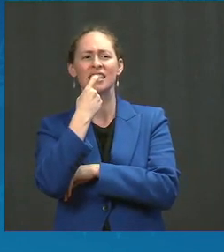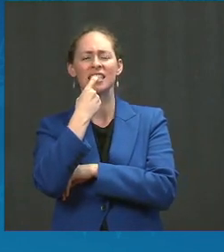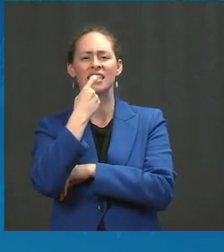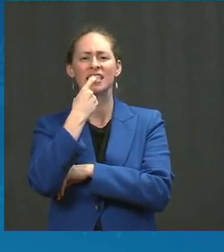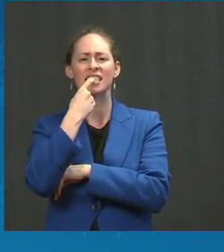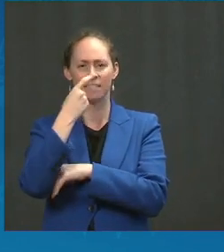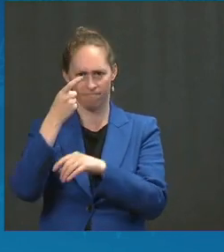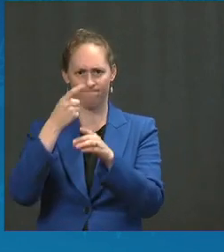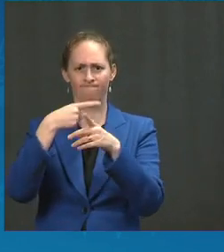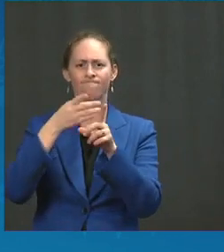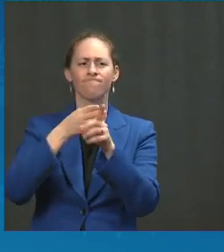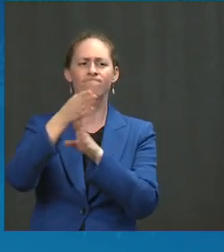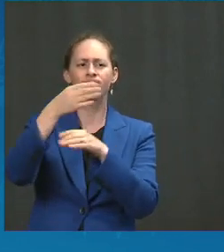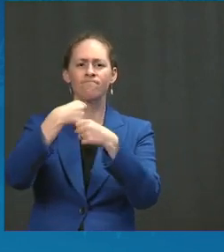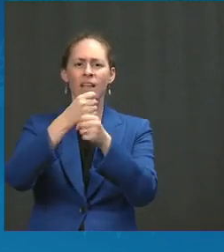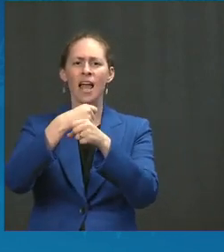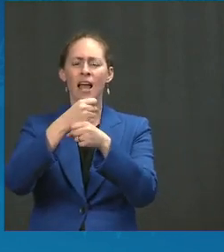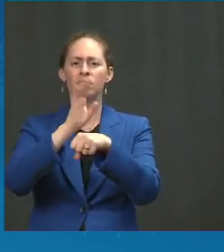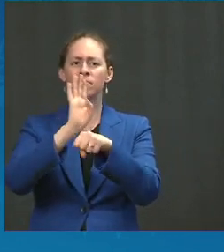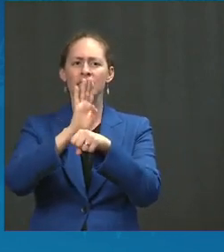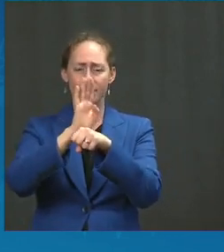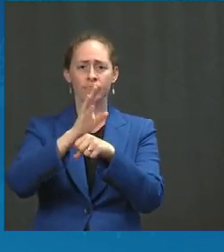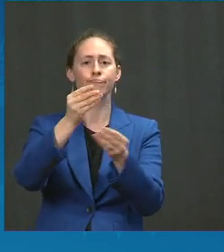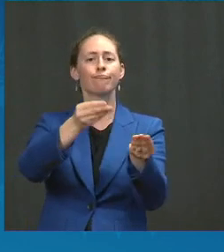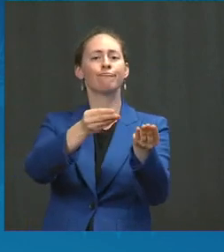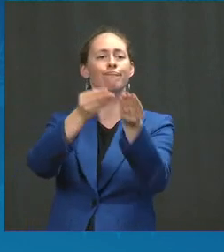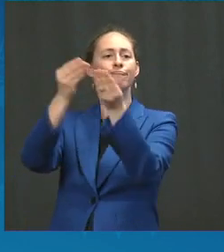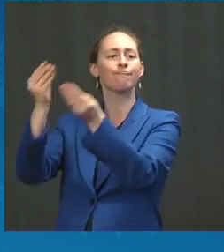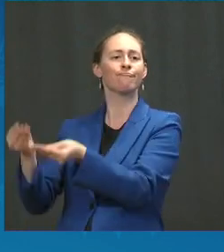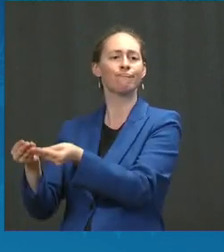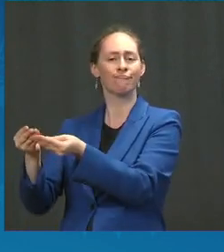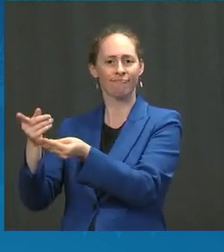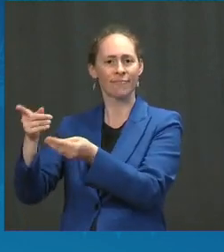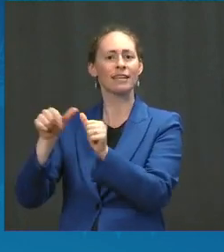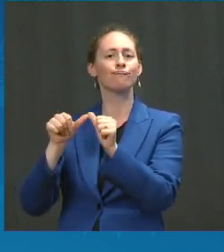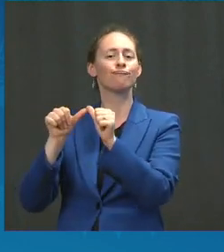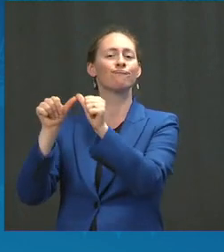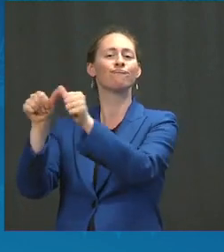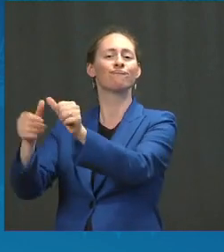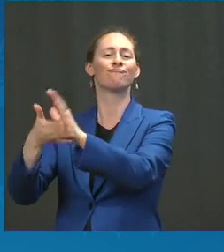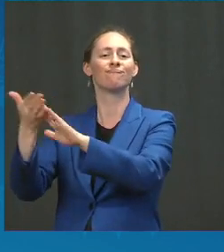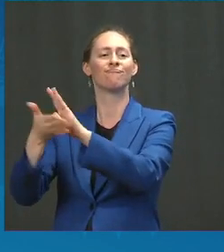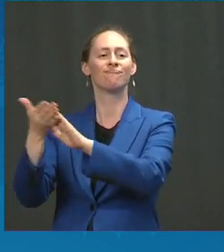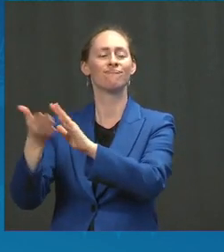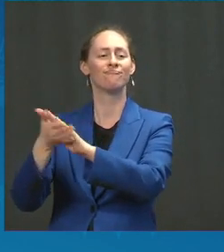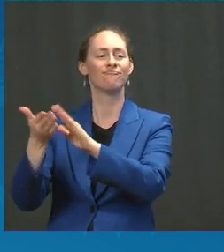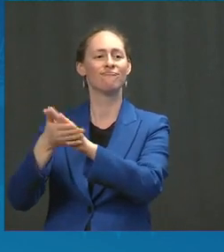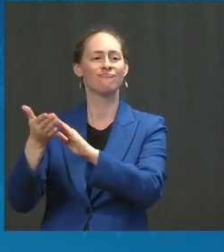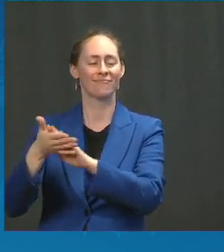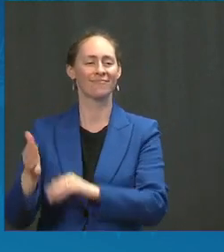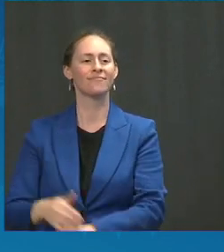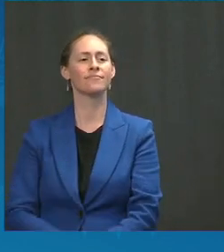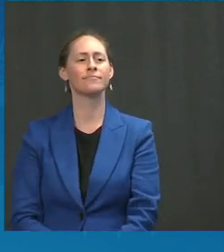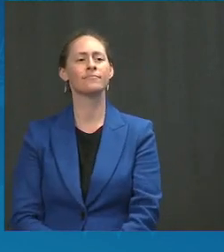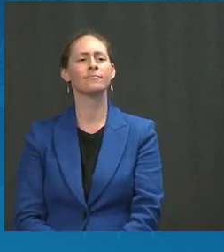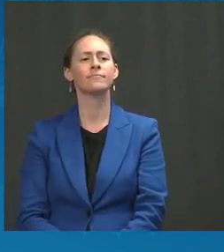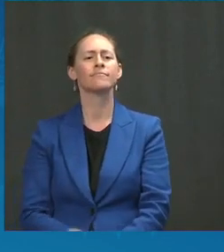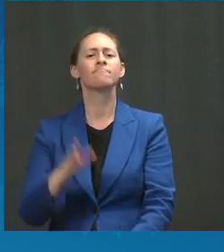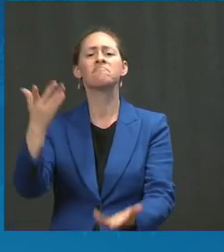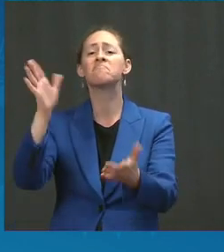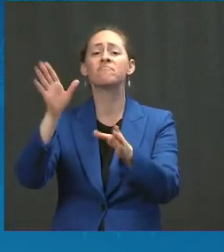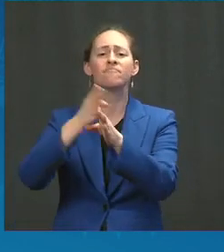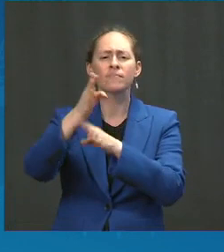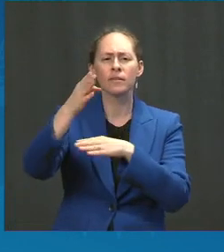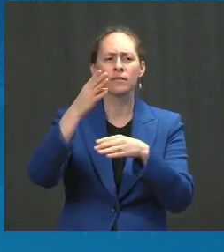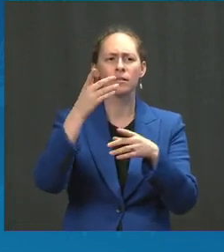has led the growth and expansion of the business to include extensive work in product development and sourcing, and he's proud to